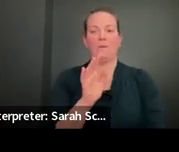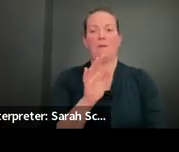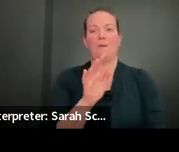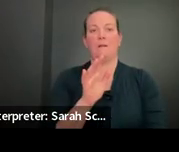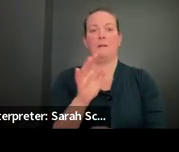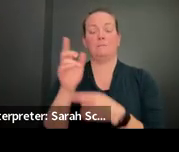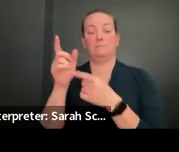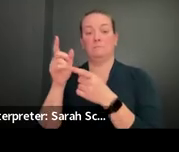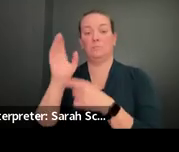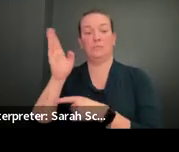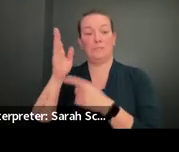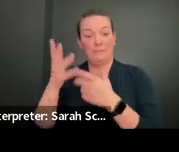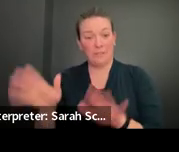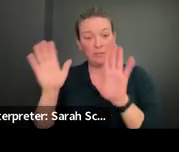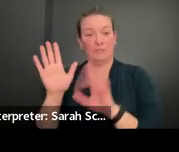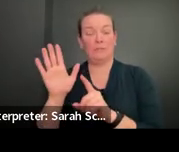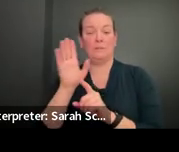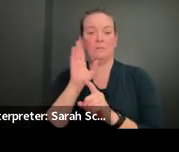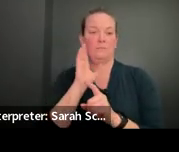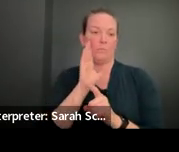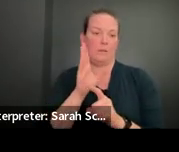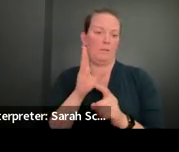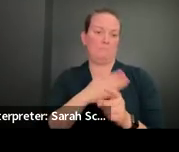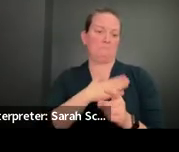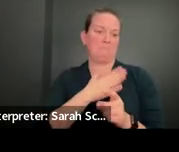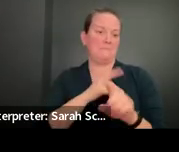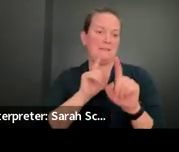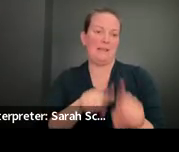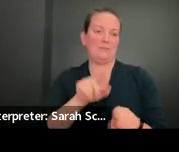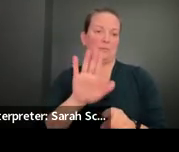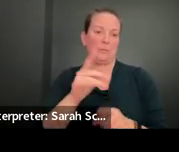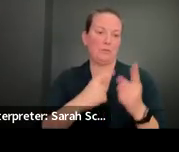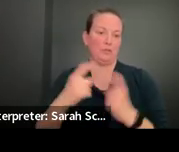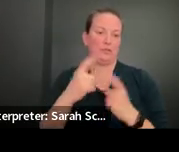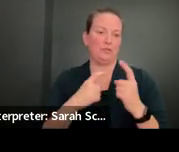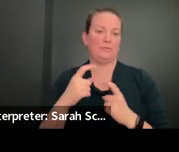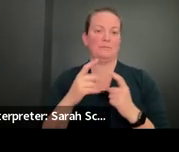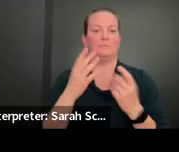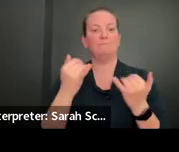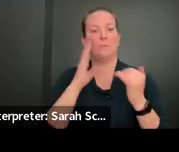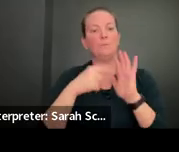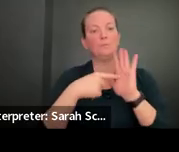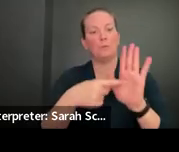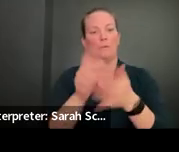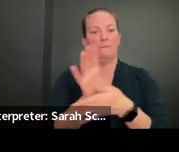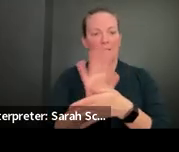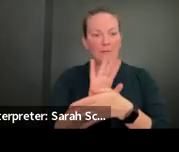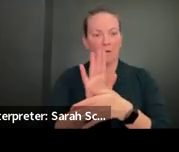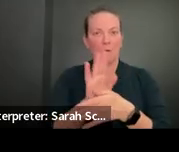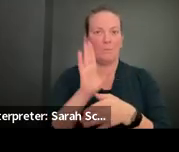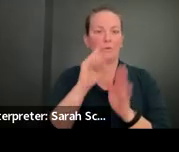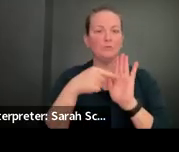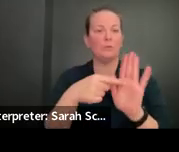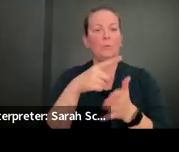presentation, very happy to answer all kinds of questions. So we'll show you the video so you see a bit more